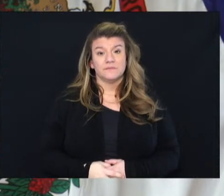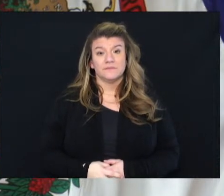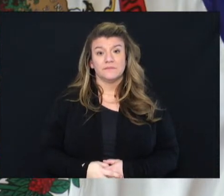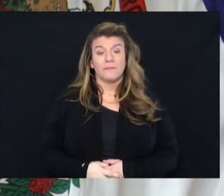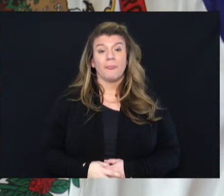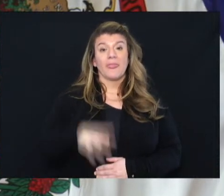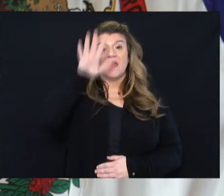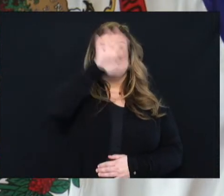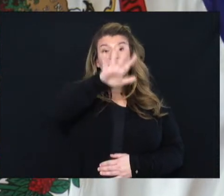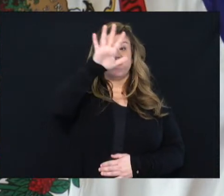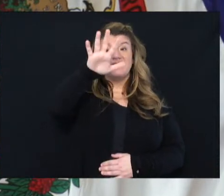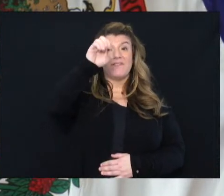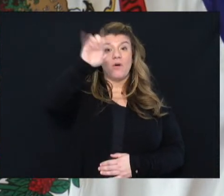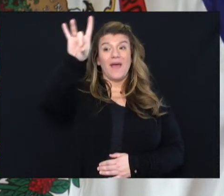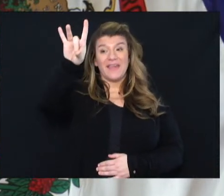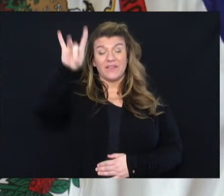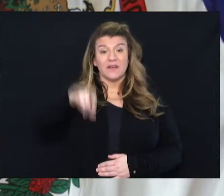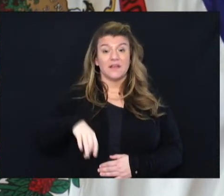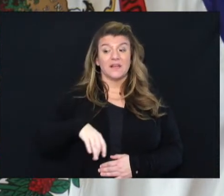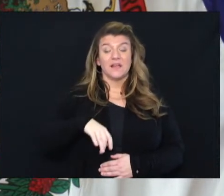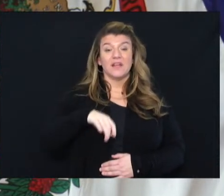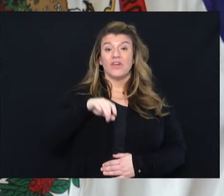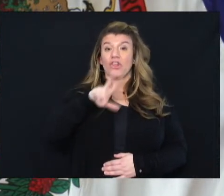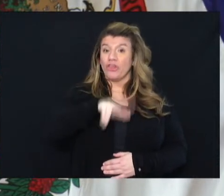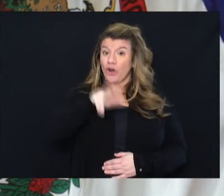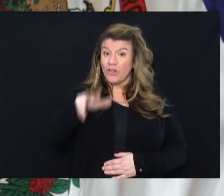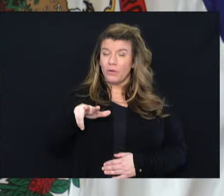The 5,508th death is a